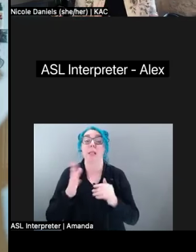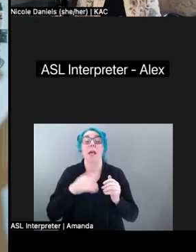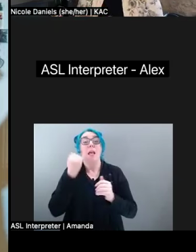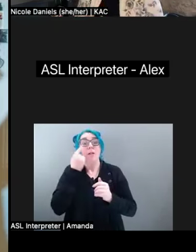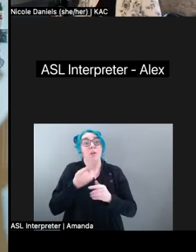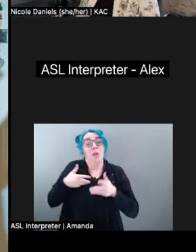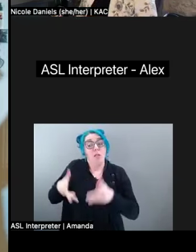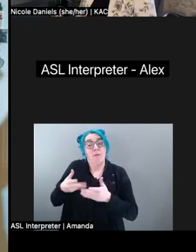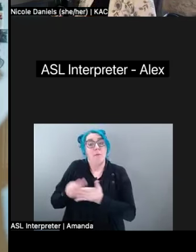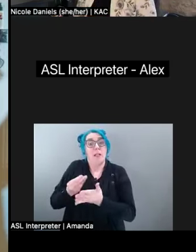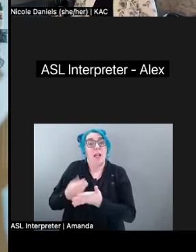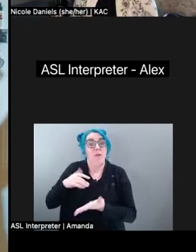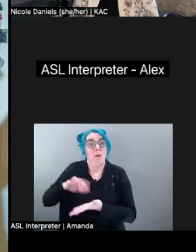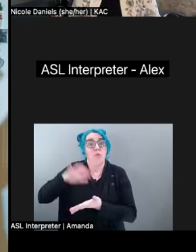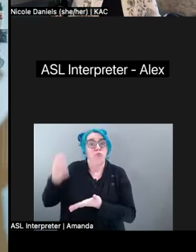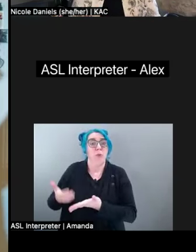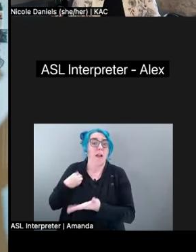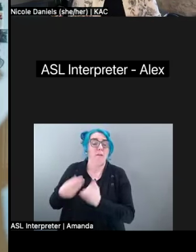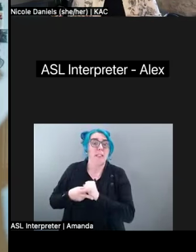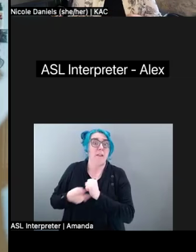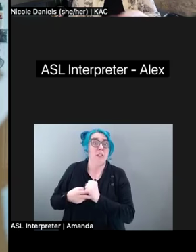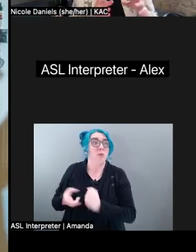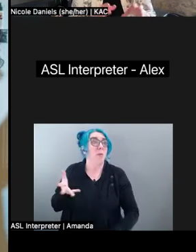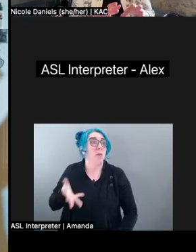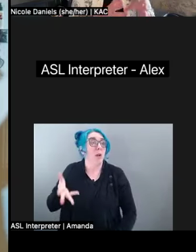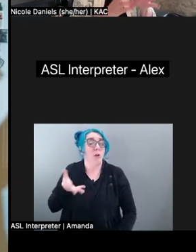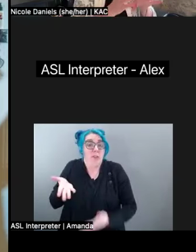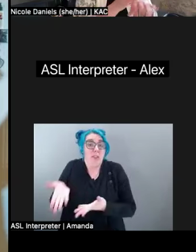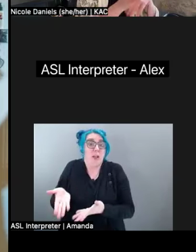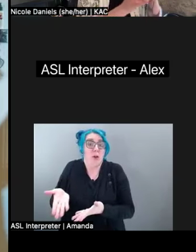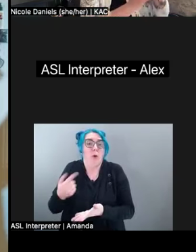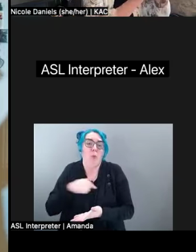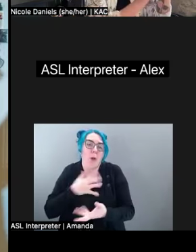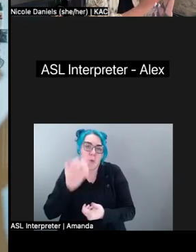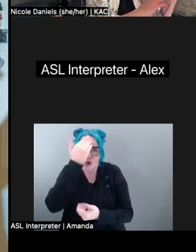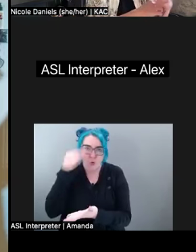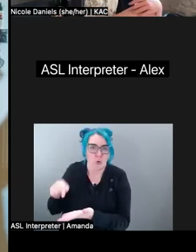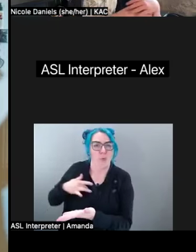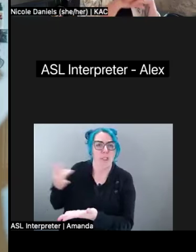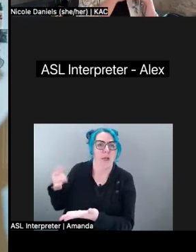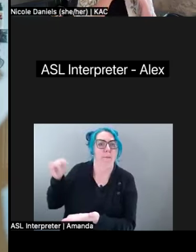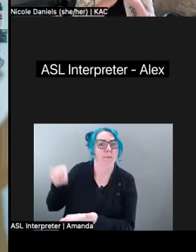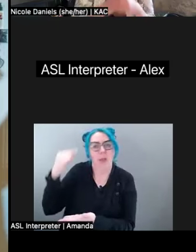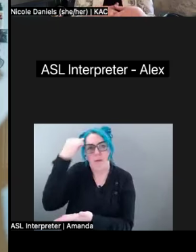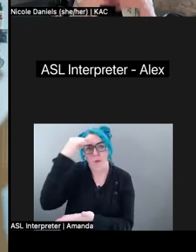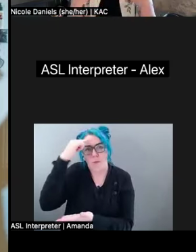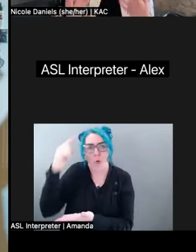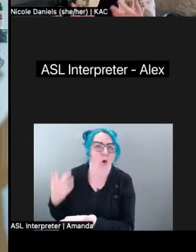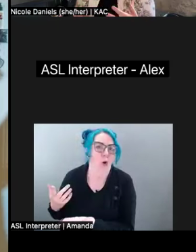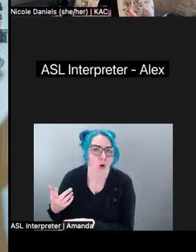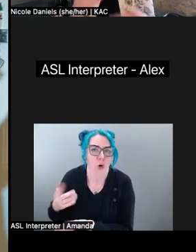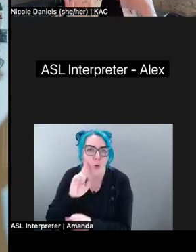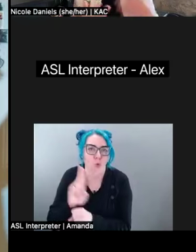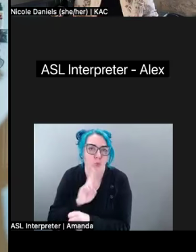the rationale is behind it, if it's there to cushion in case of a loss of a specific grant stream, or if you're working towards a